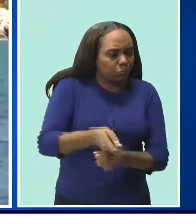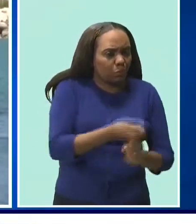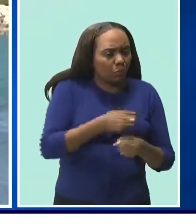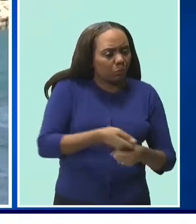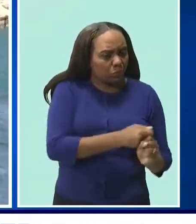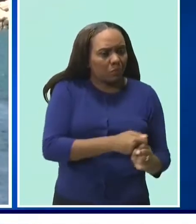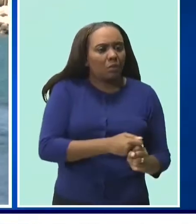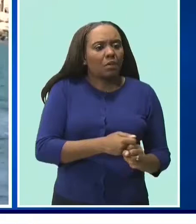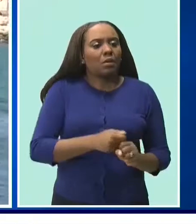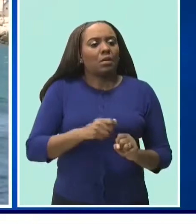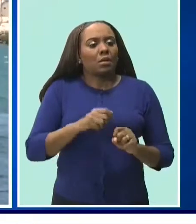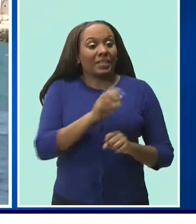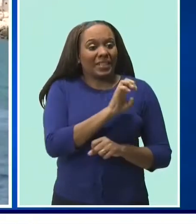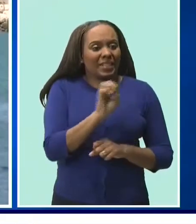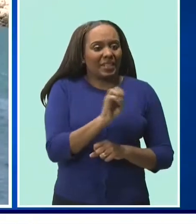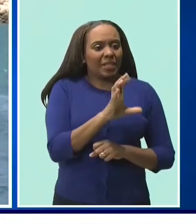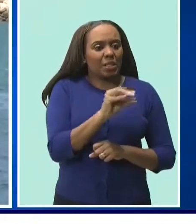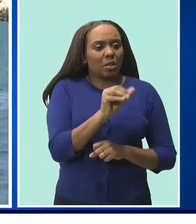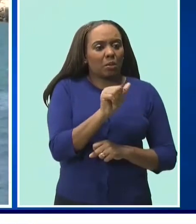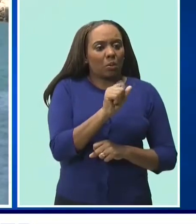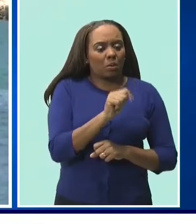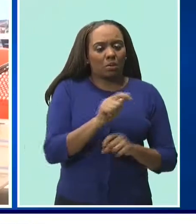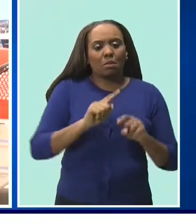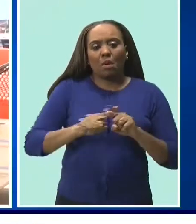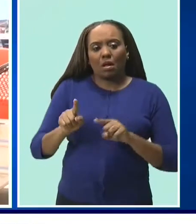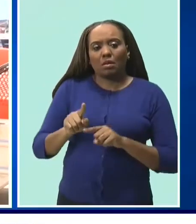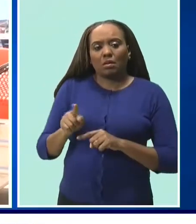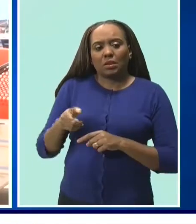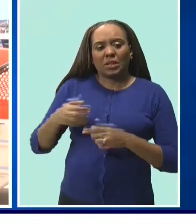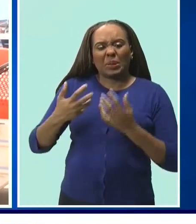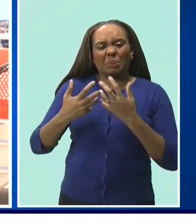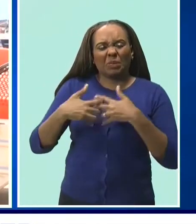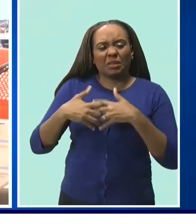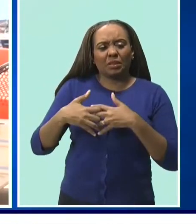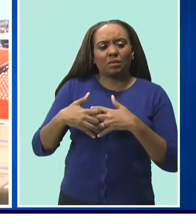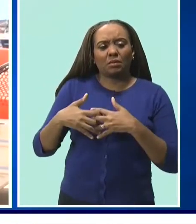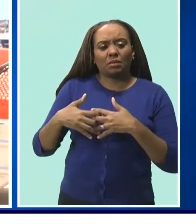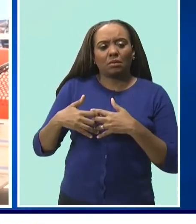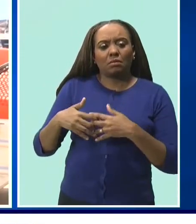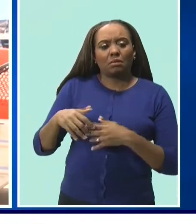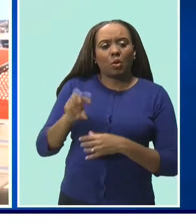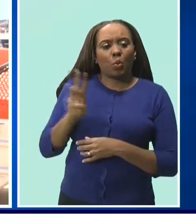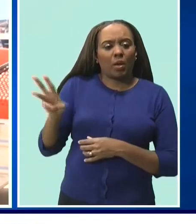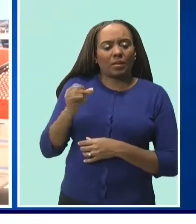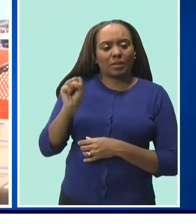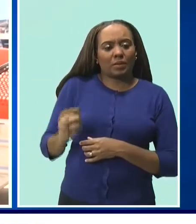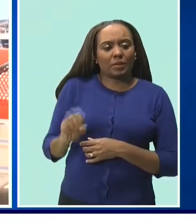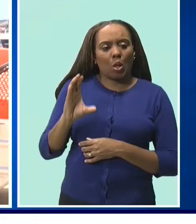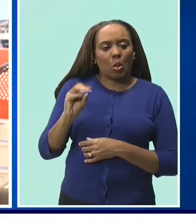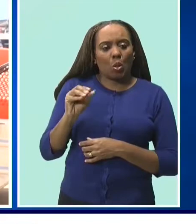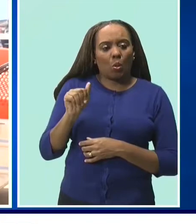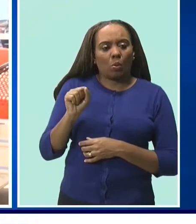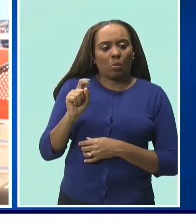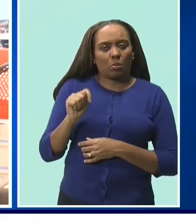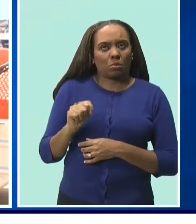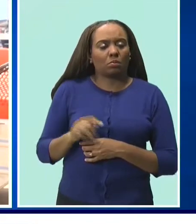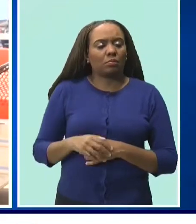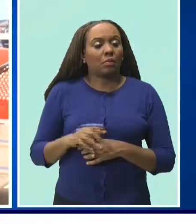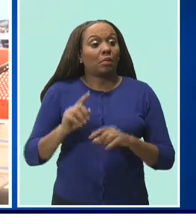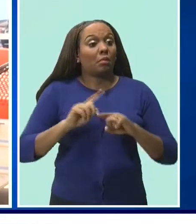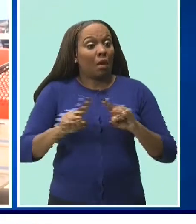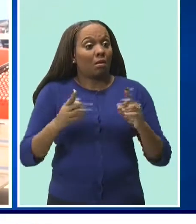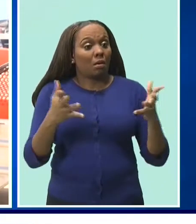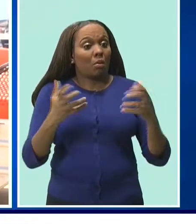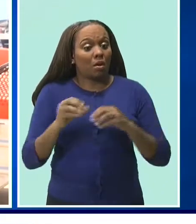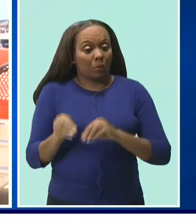been very conscious about is that we've sought to move the seaweed in a responsible way. So we never tried to move the